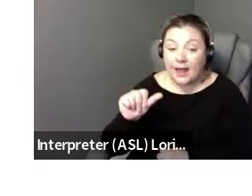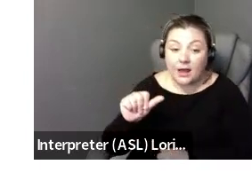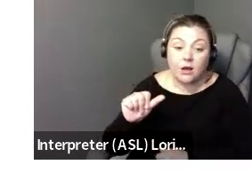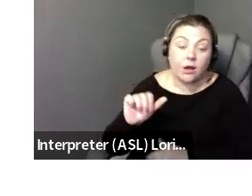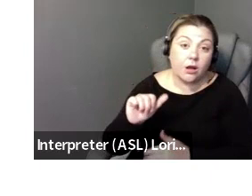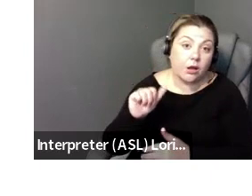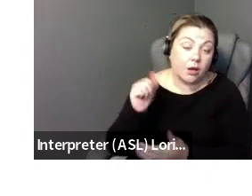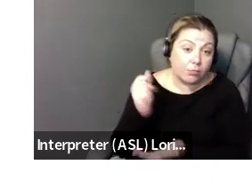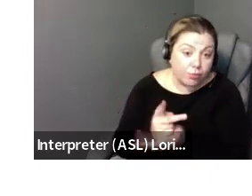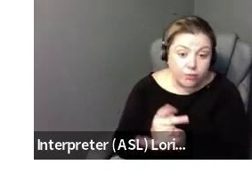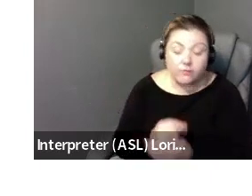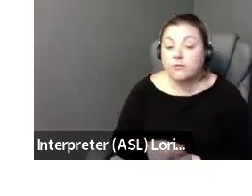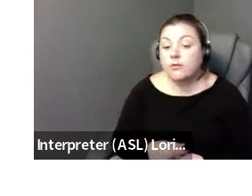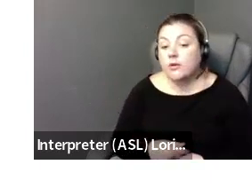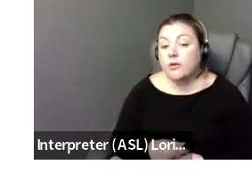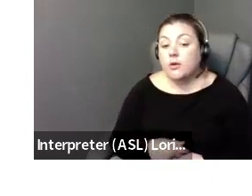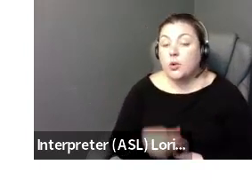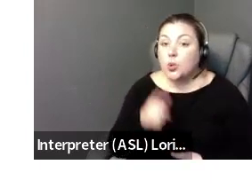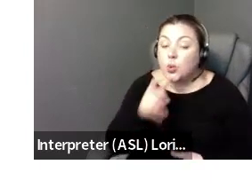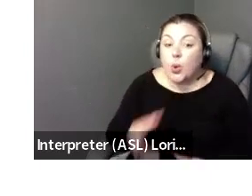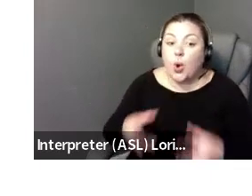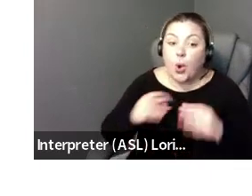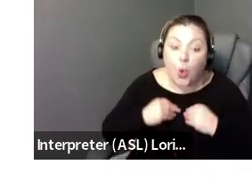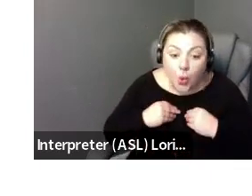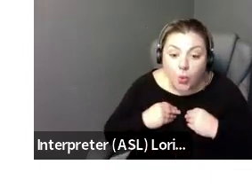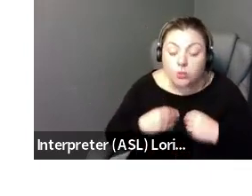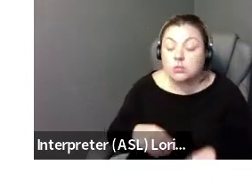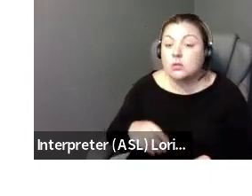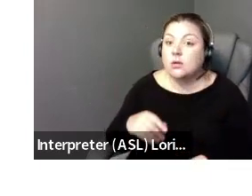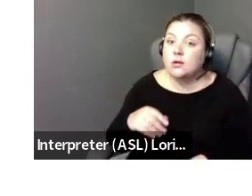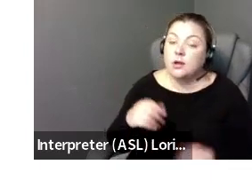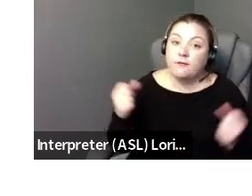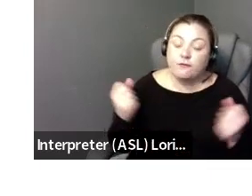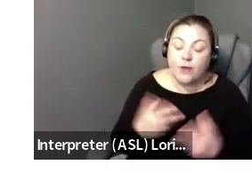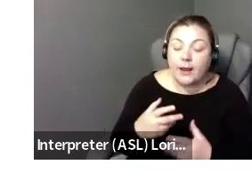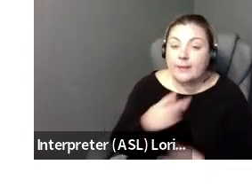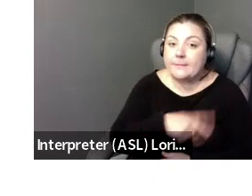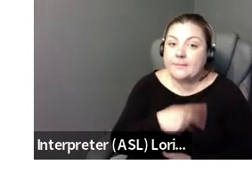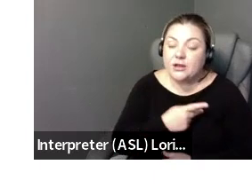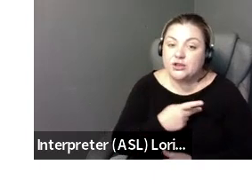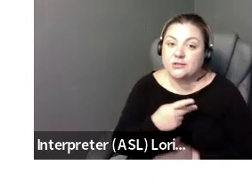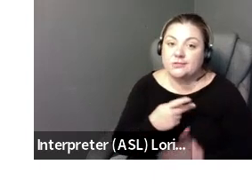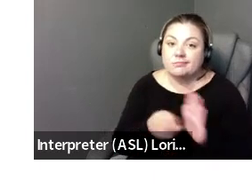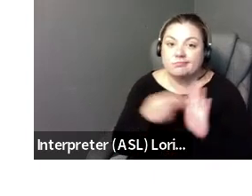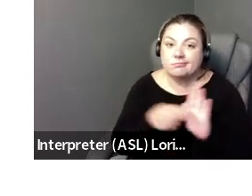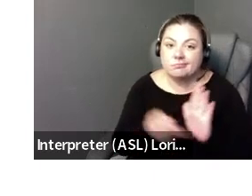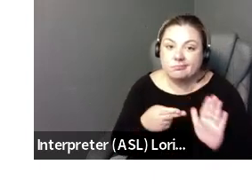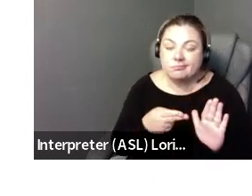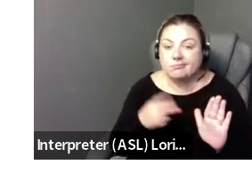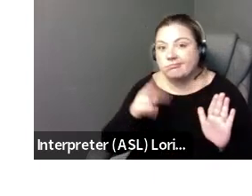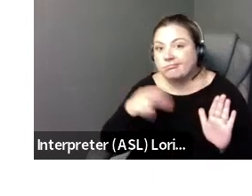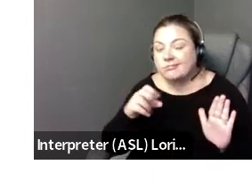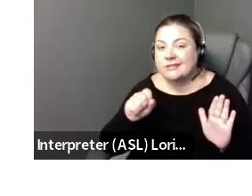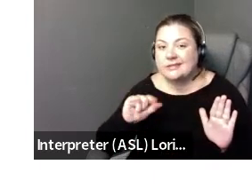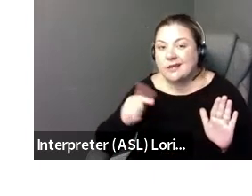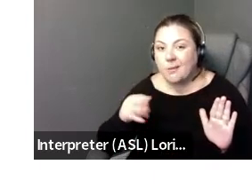provenance and ownership principles. We talk about patient stigma concerns, health equity considerations. and literally